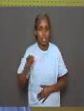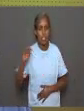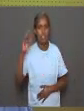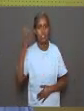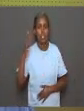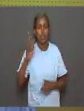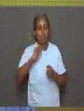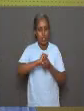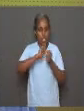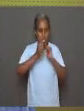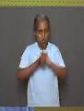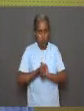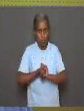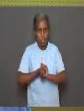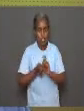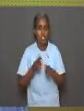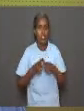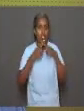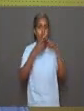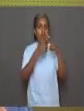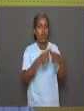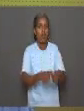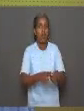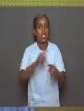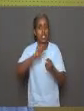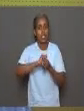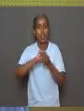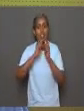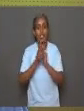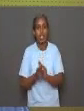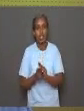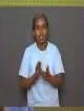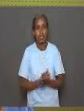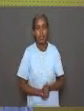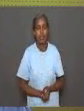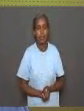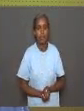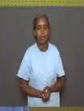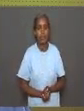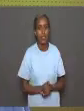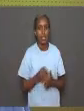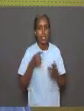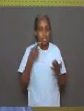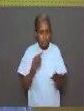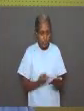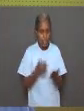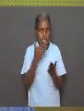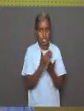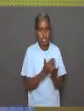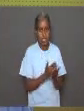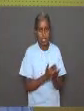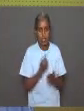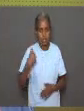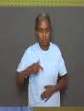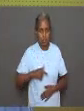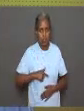of transformation called translation. In this lesson, we